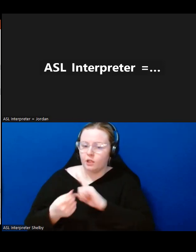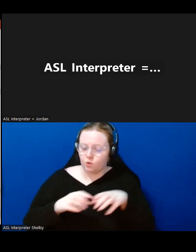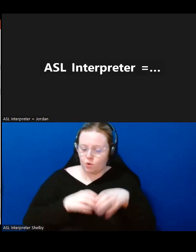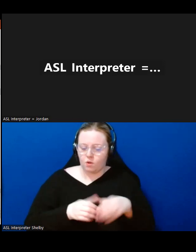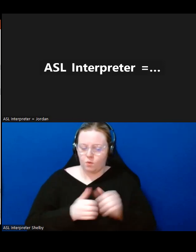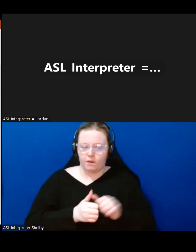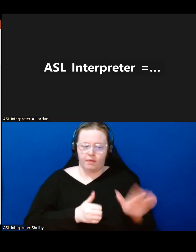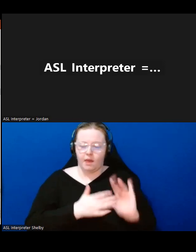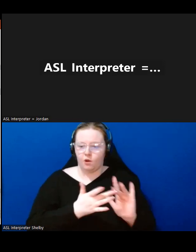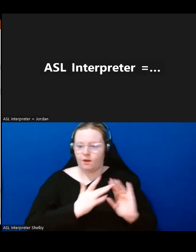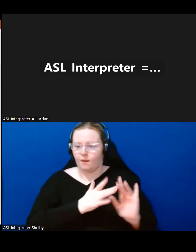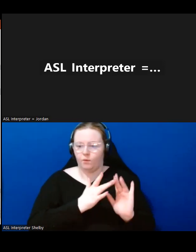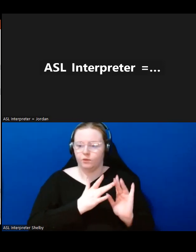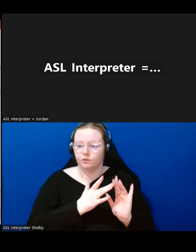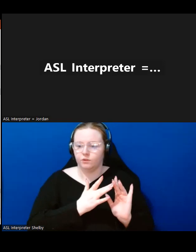So